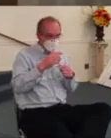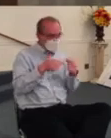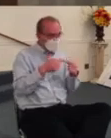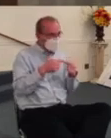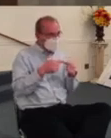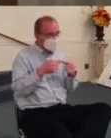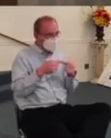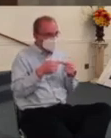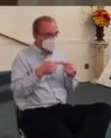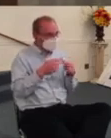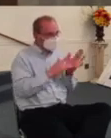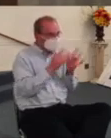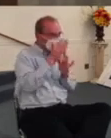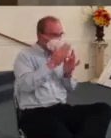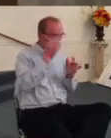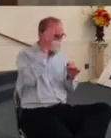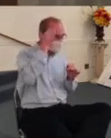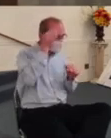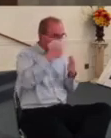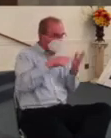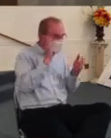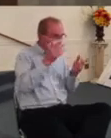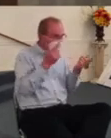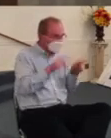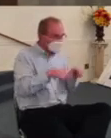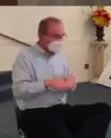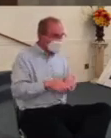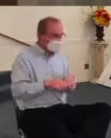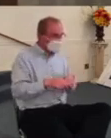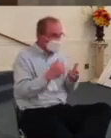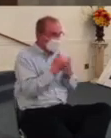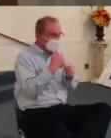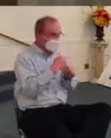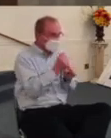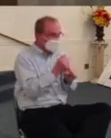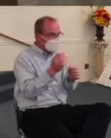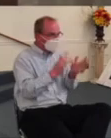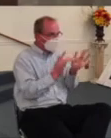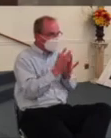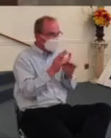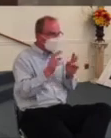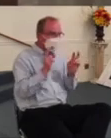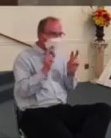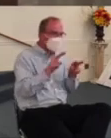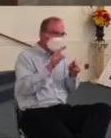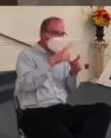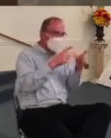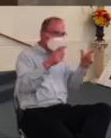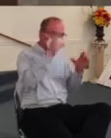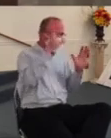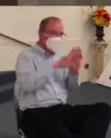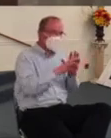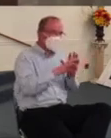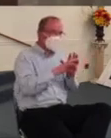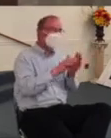made him look at the bigger picture and be thankful for what she'd